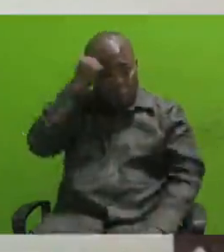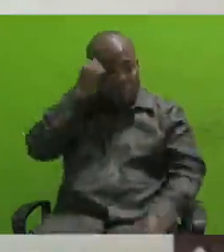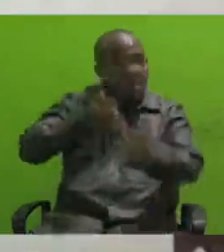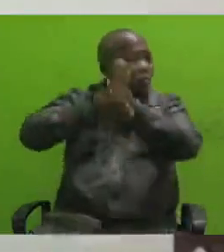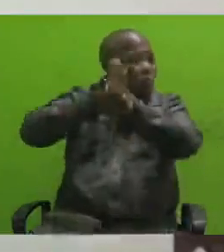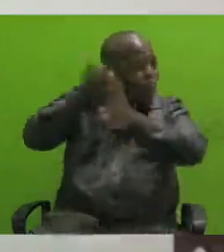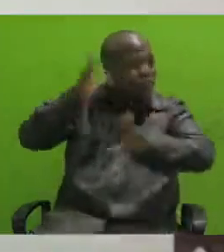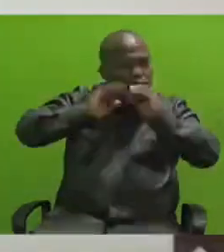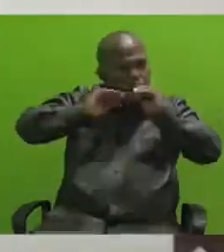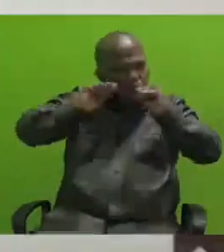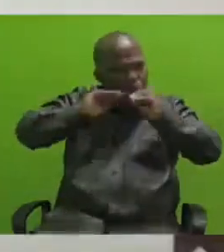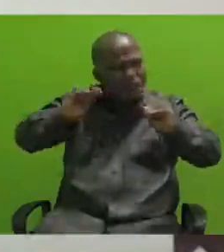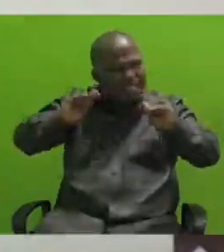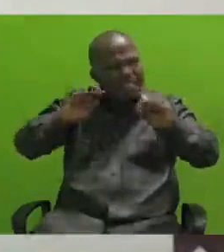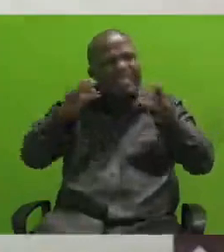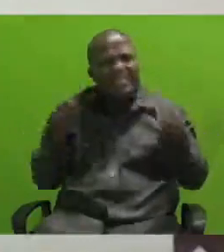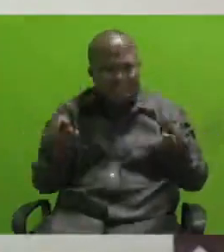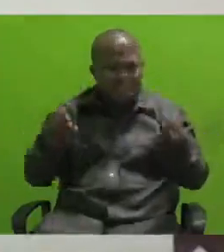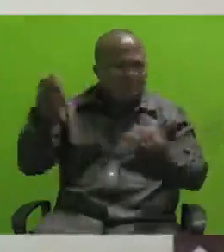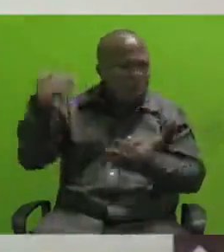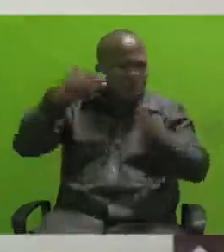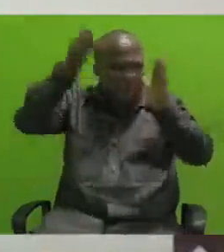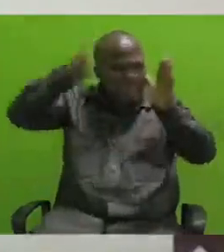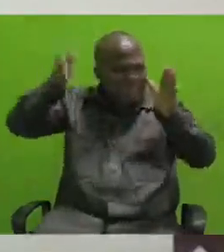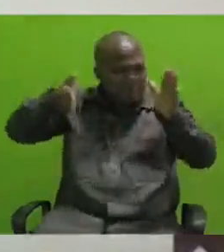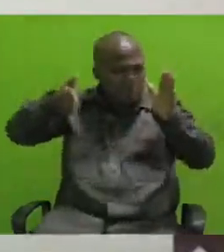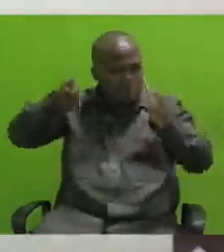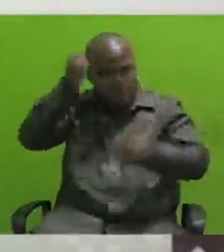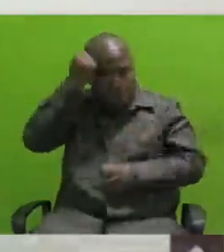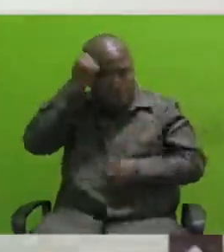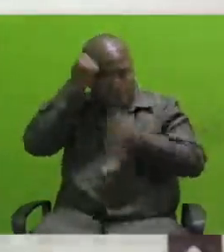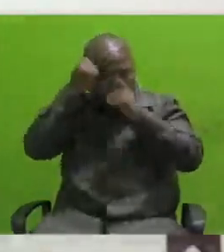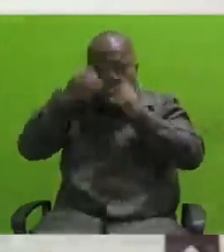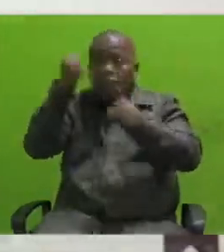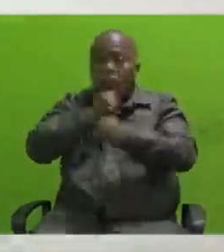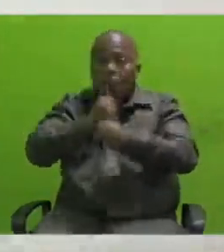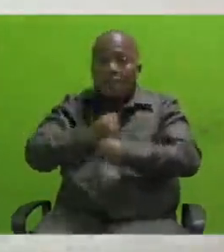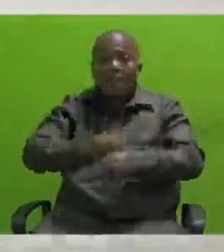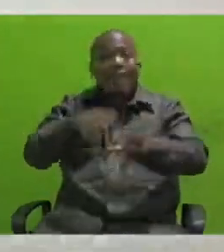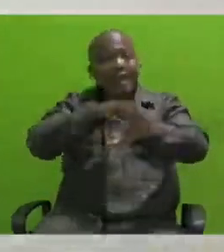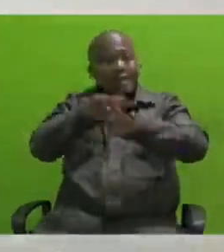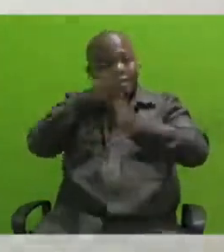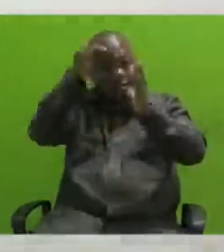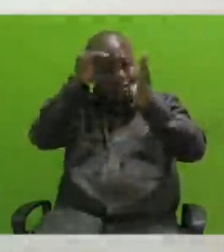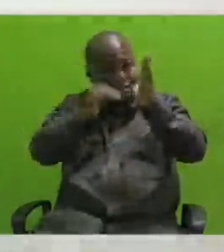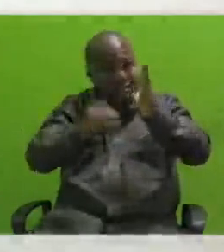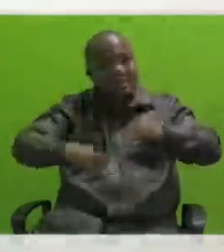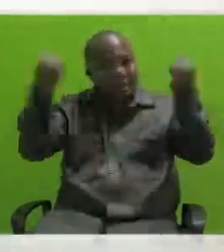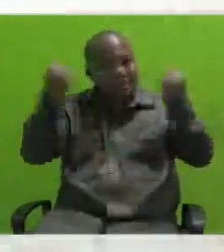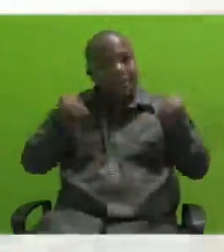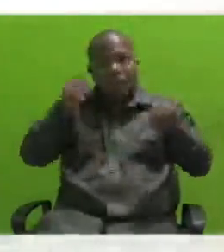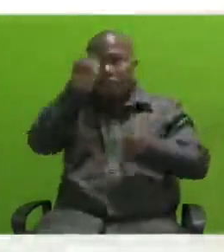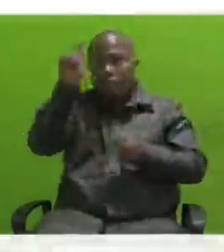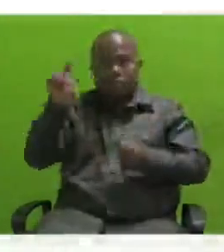Yes. To make a perfect square, to make an expression to be a perfect square,